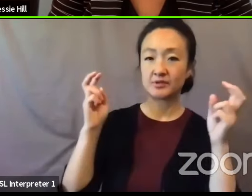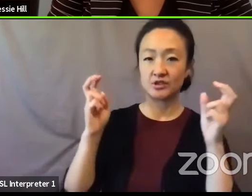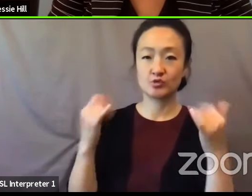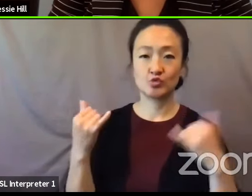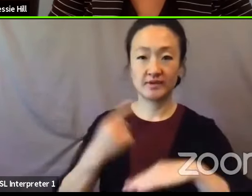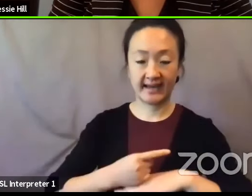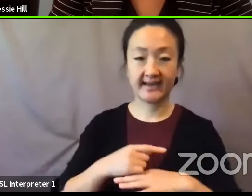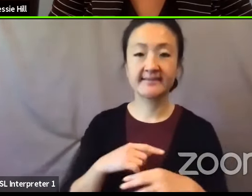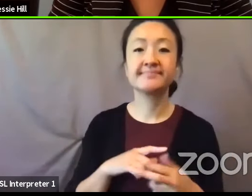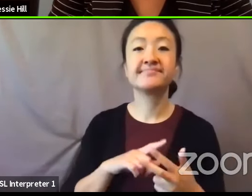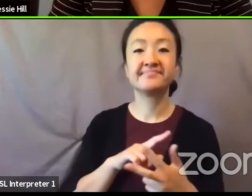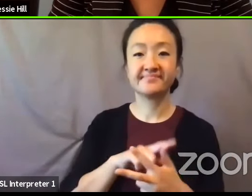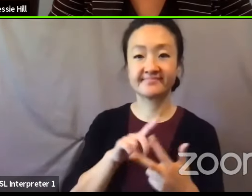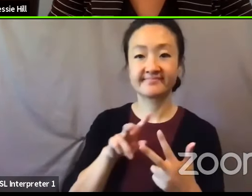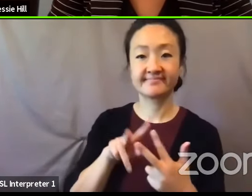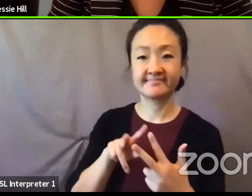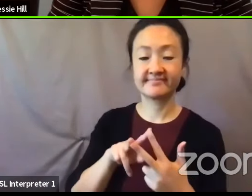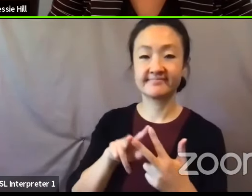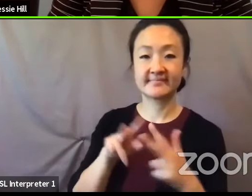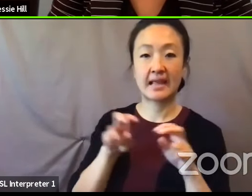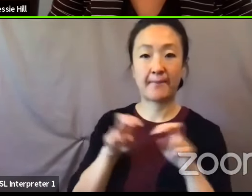two esteemed panelists.